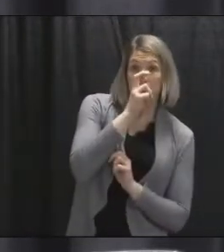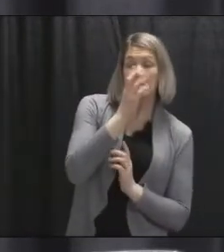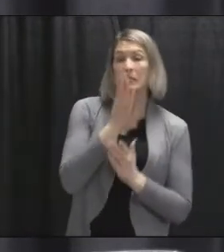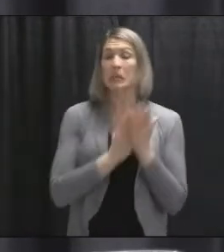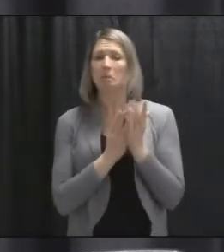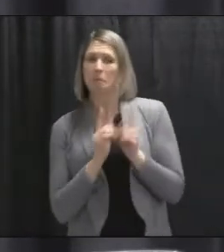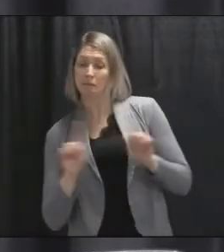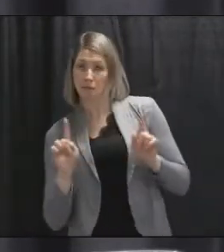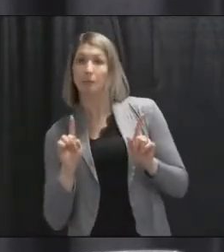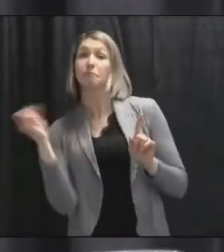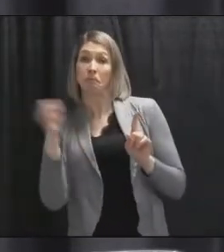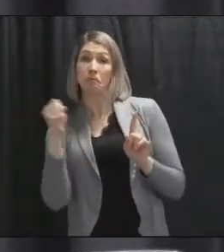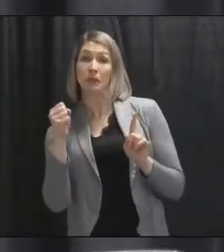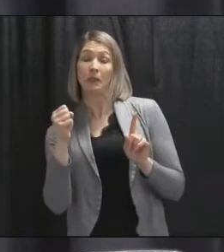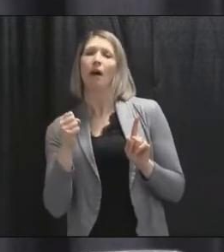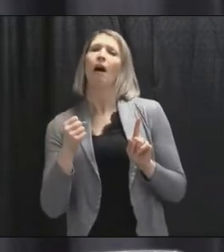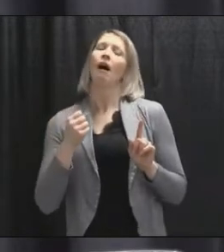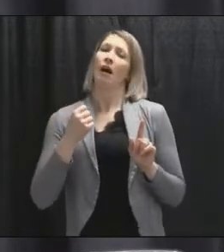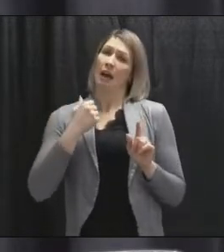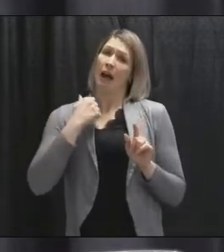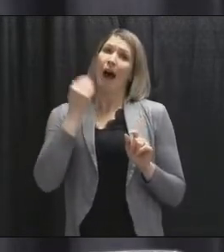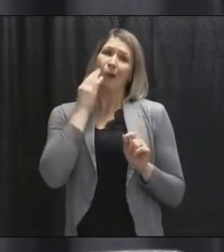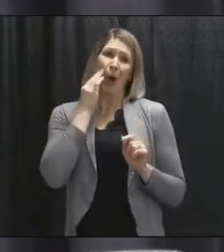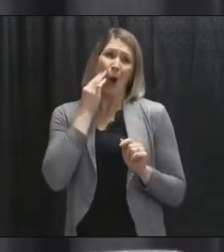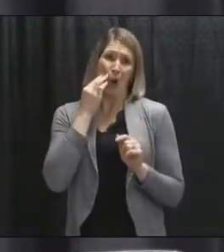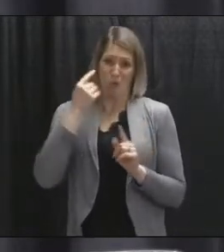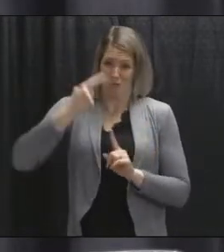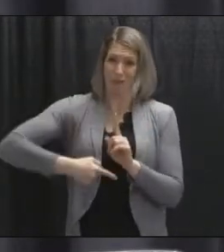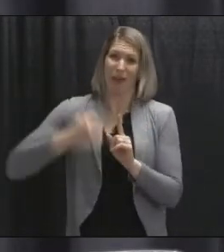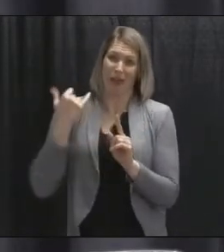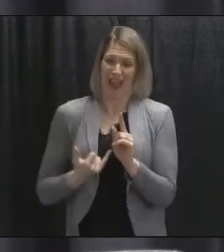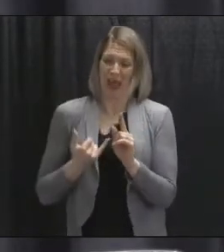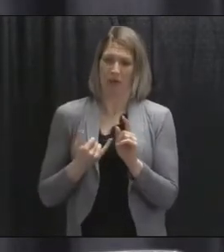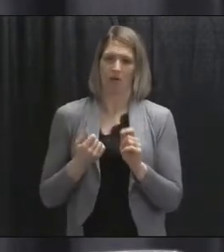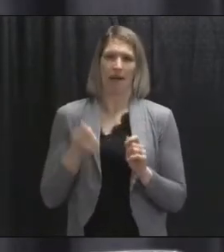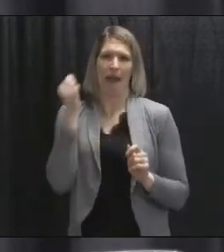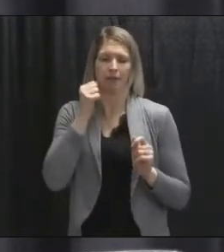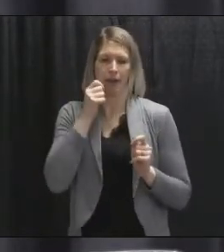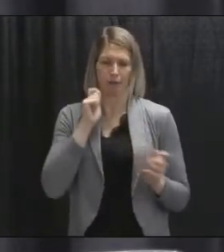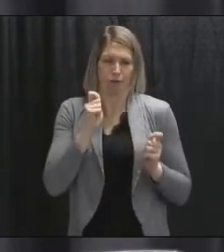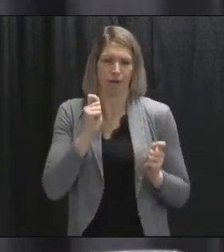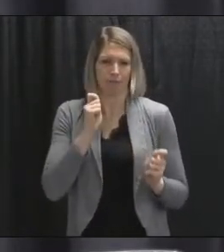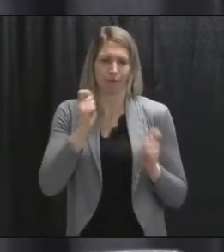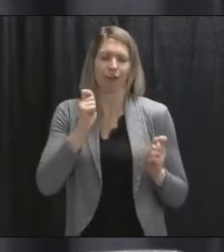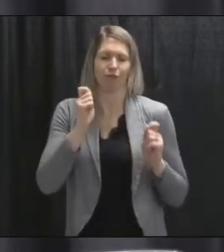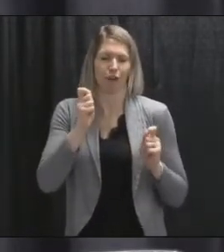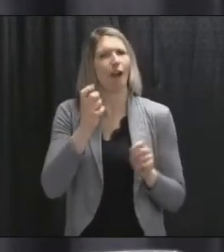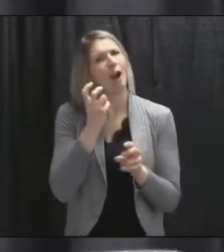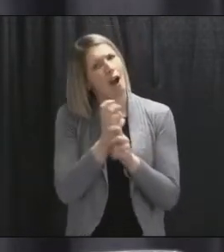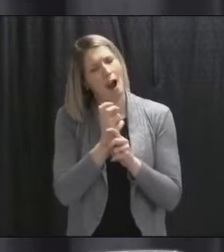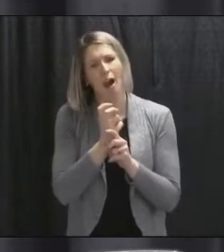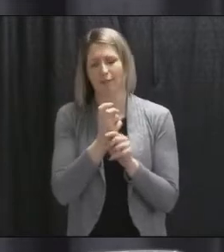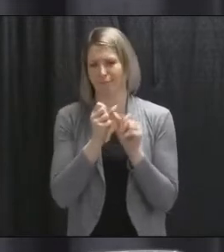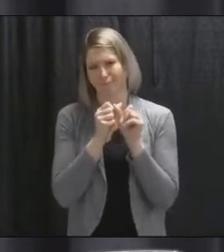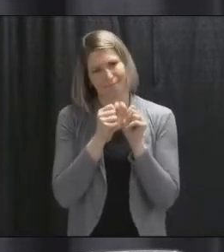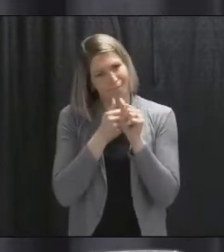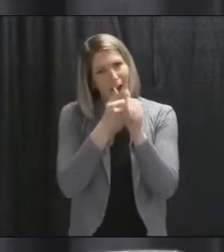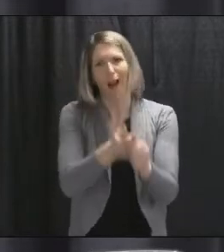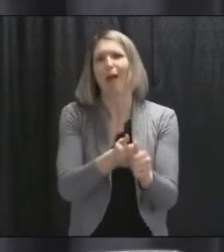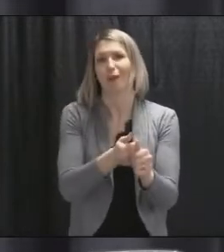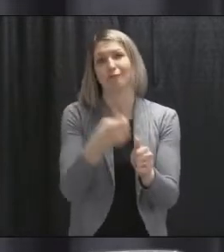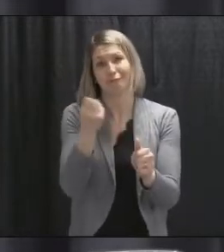keep up. And I sympathize. But as the Premier has said, our webpage and 811 are the place to find